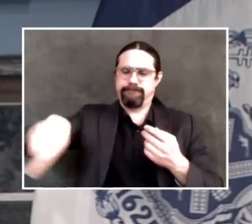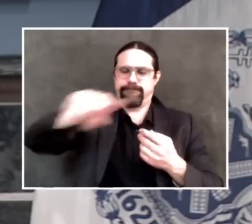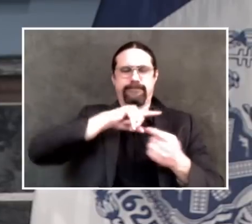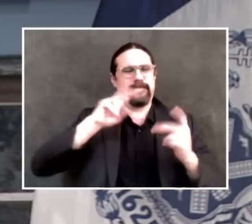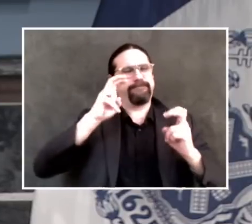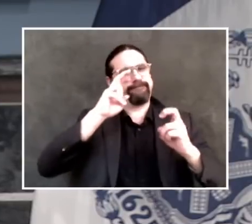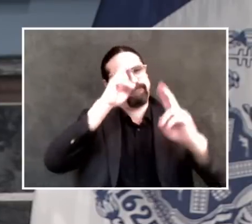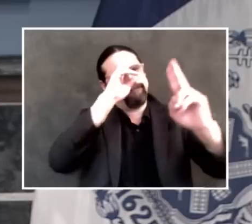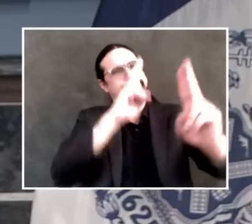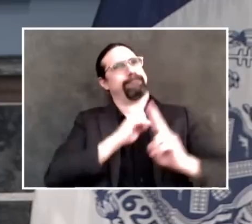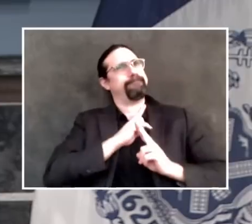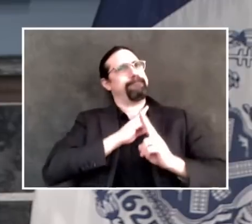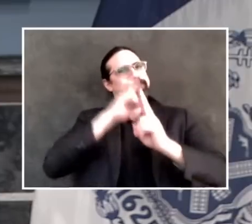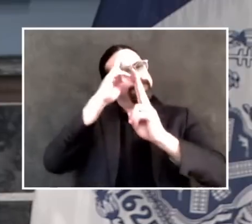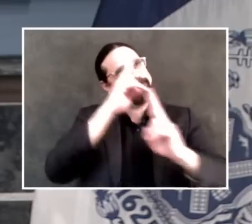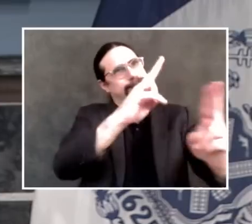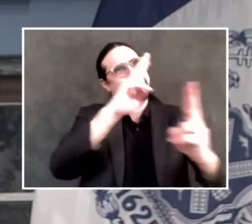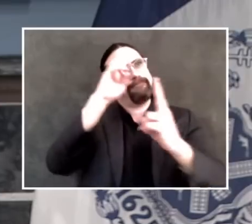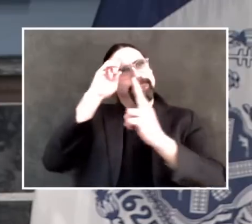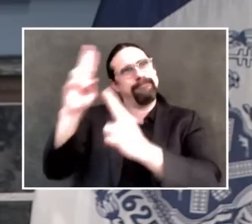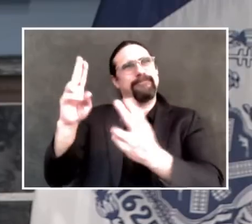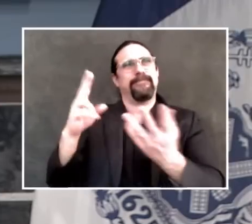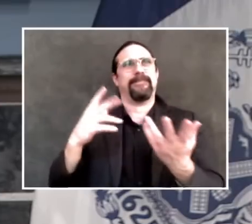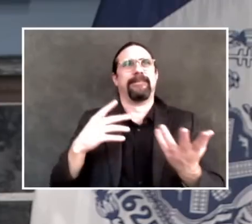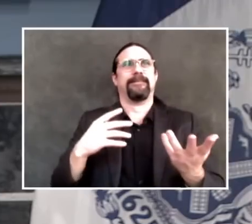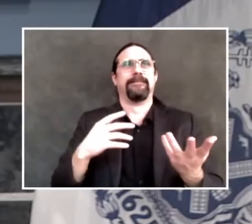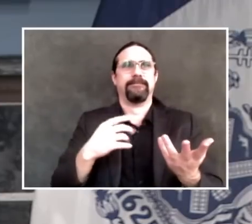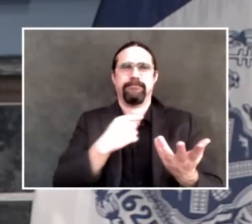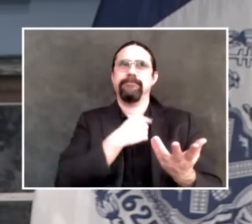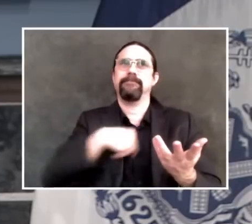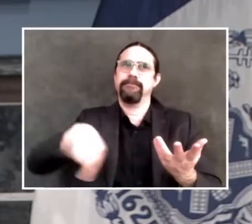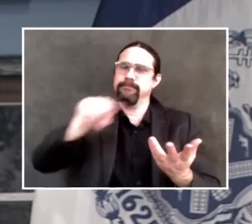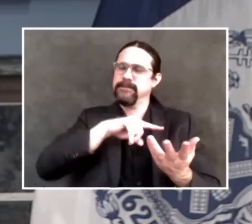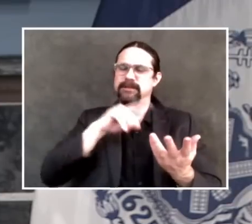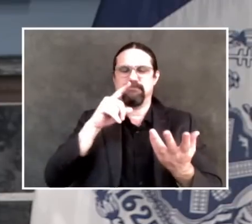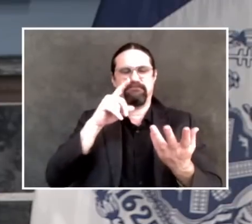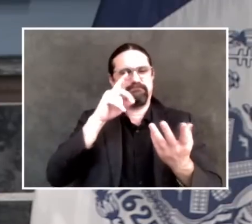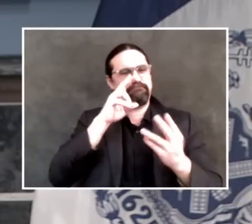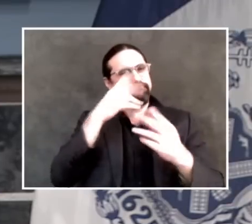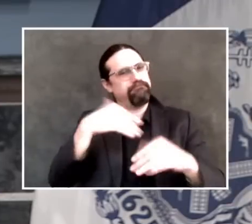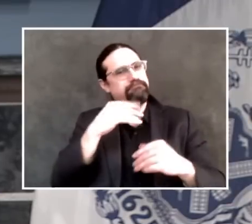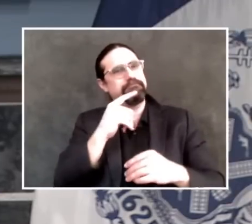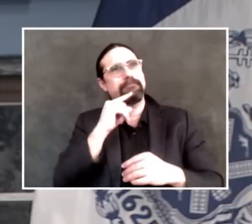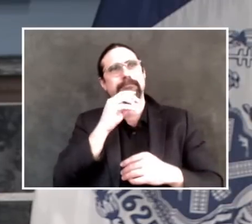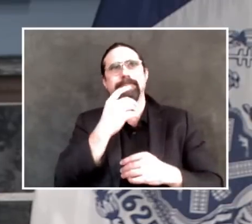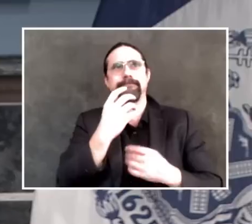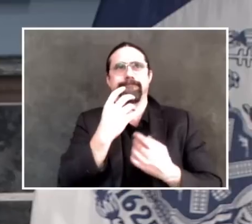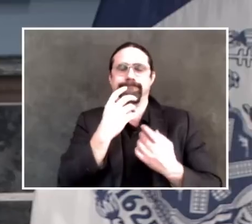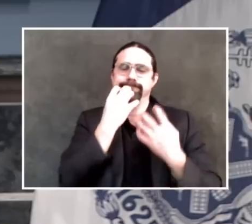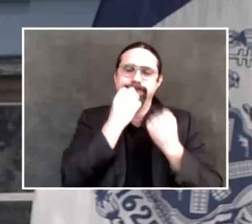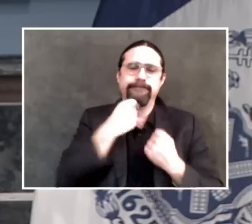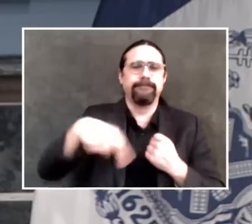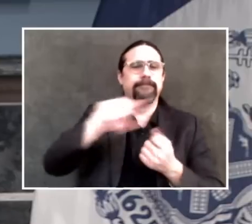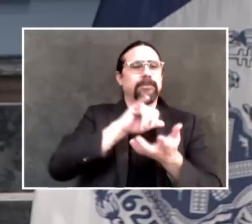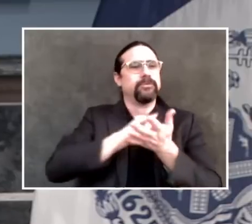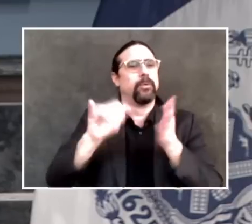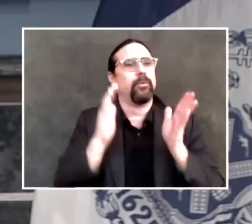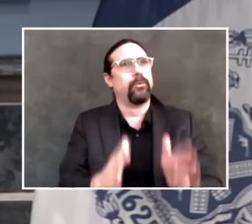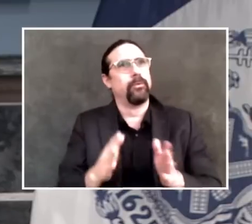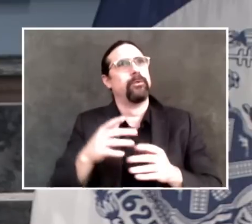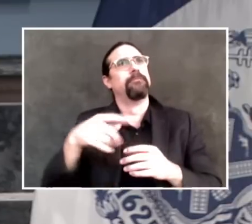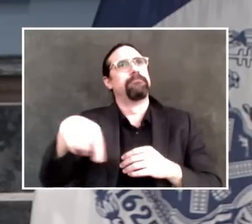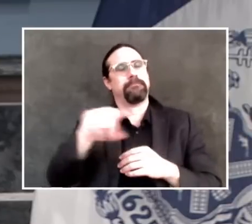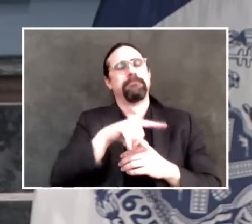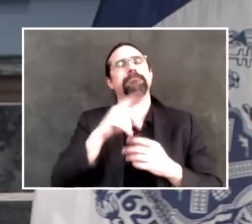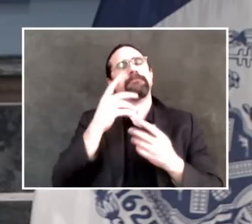way out. And we have been. And we have proof of it. The fact that we saw some improvement in